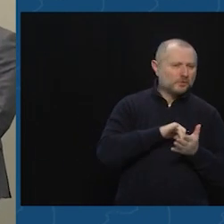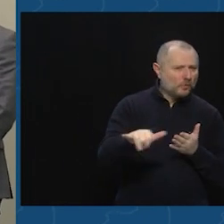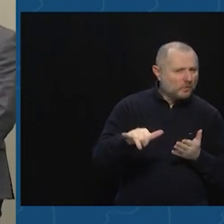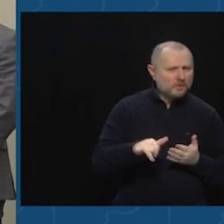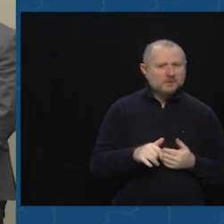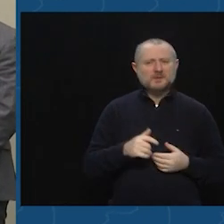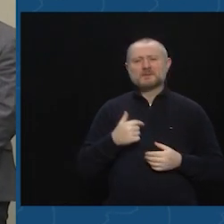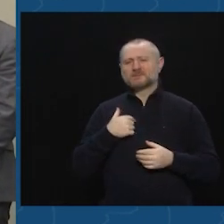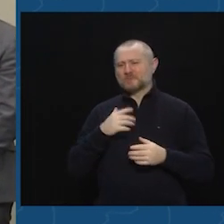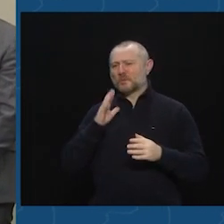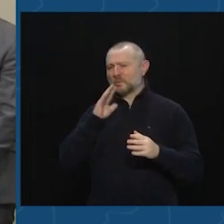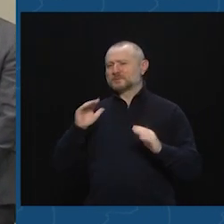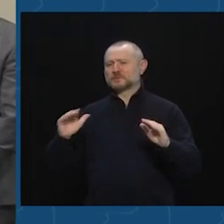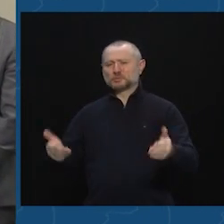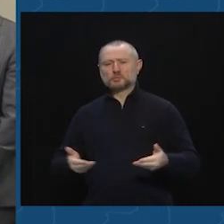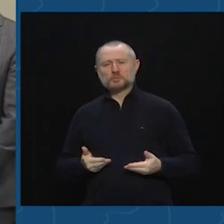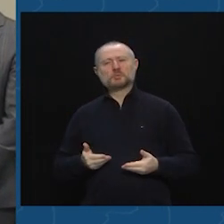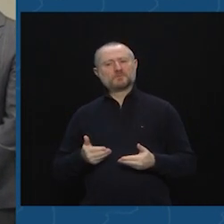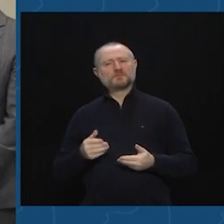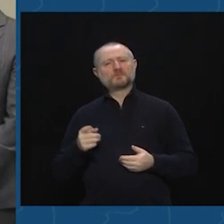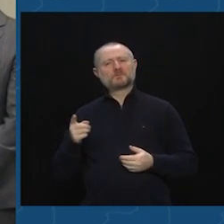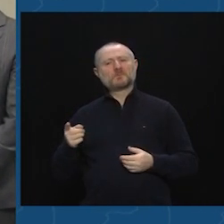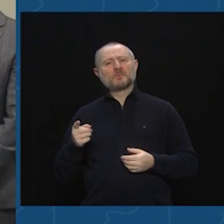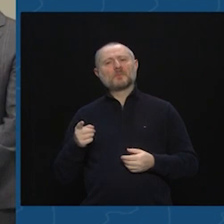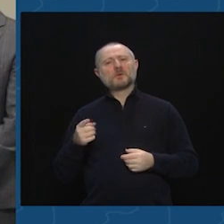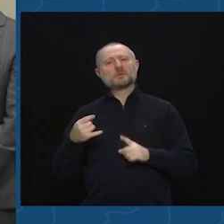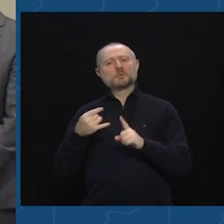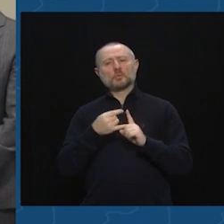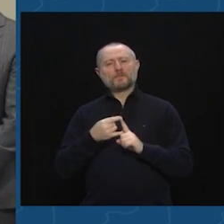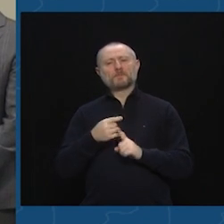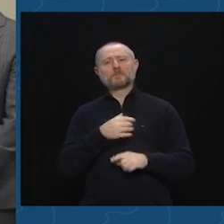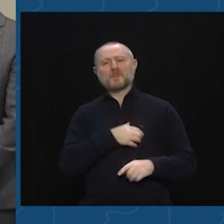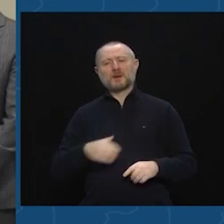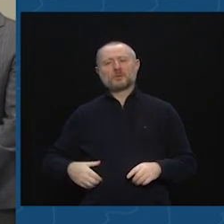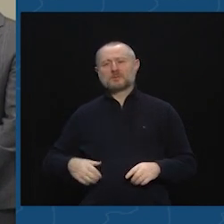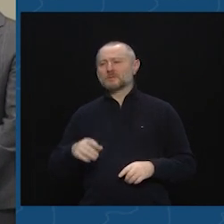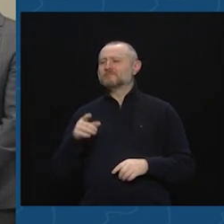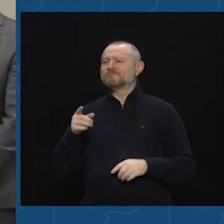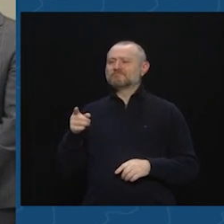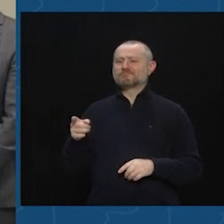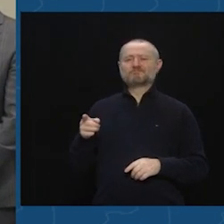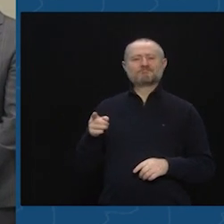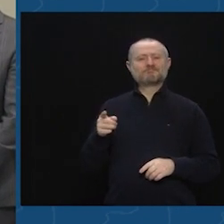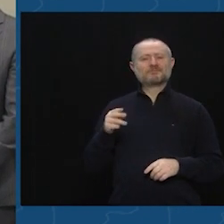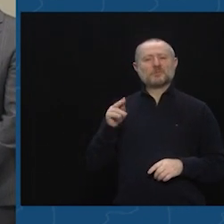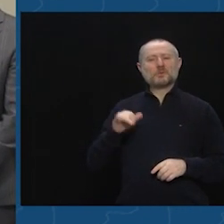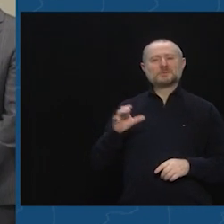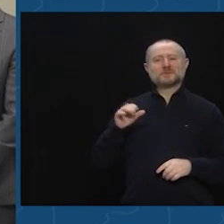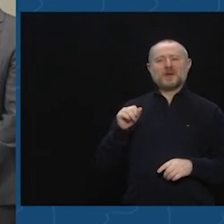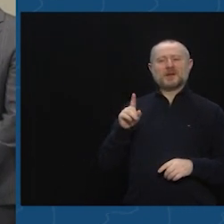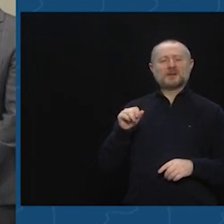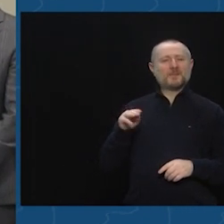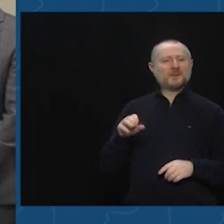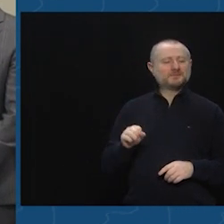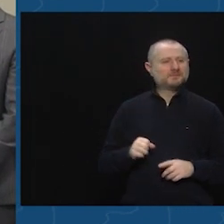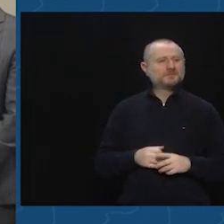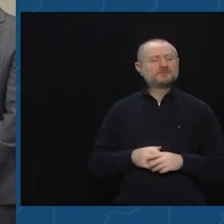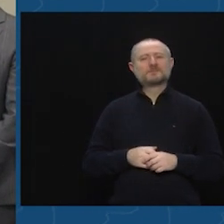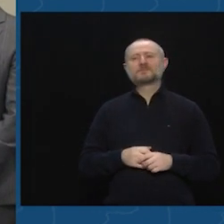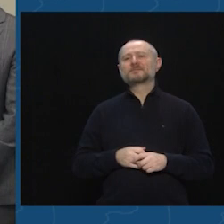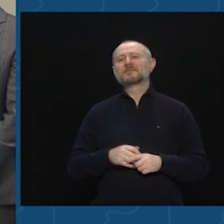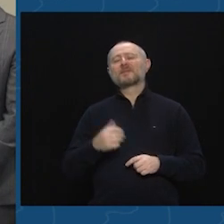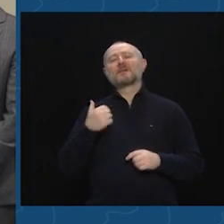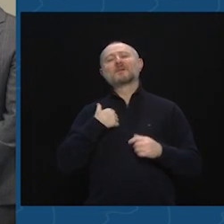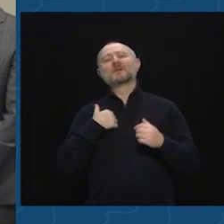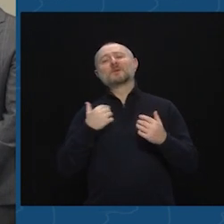us today. I'm very excited to launch this initiative. First time it's occurred, and I'm being told by our federal partners that they'd like to replicate this in